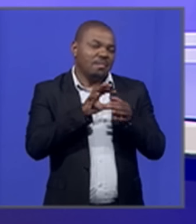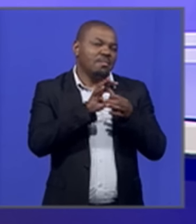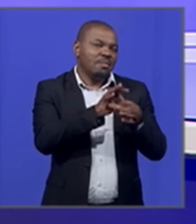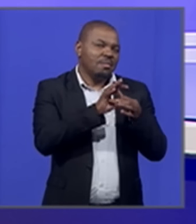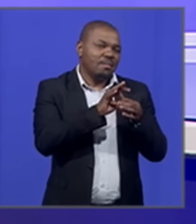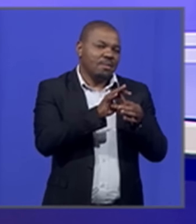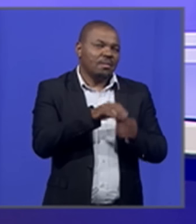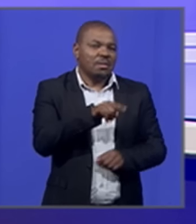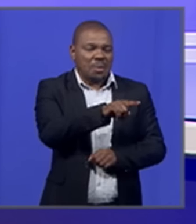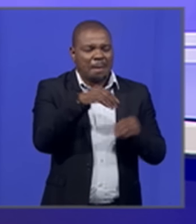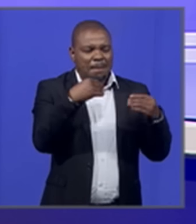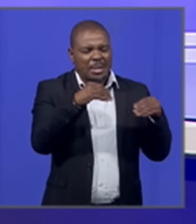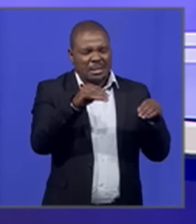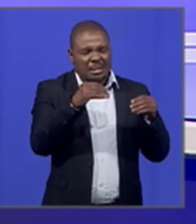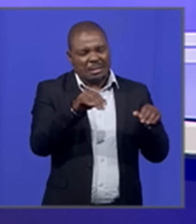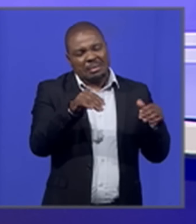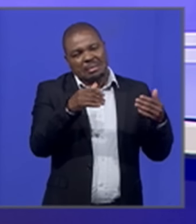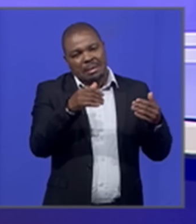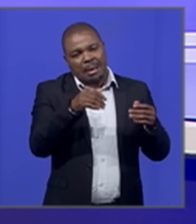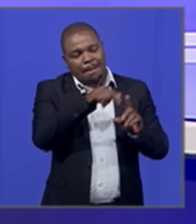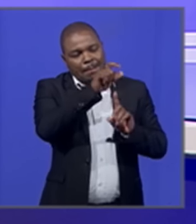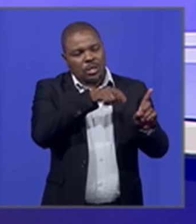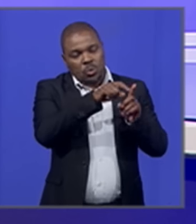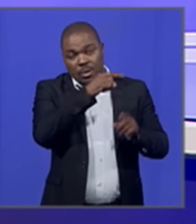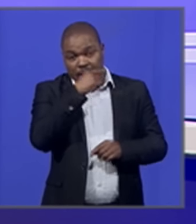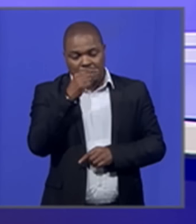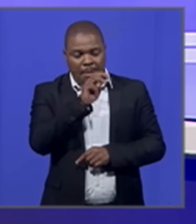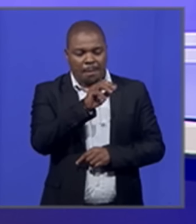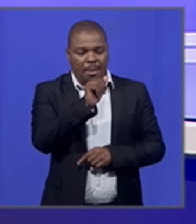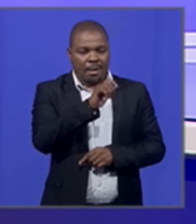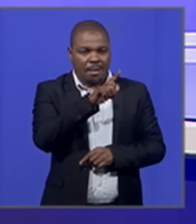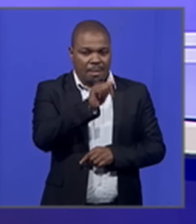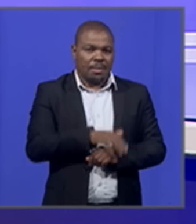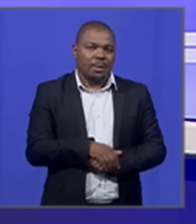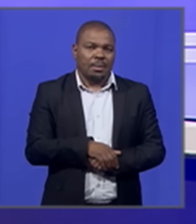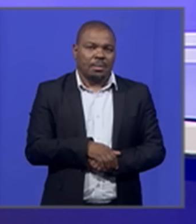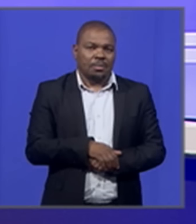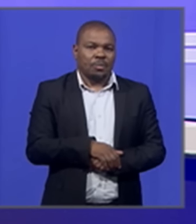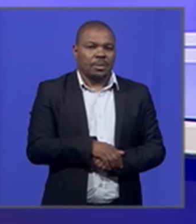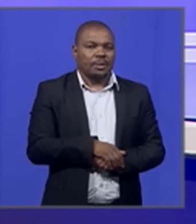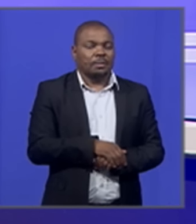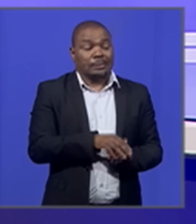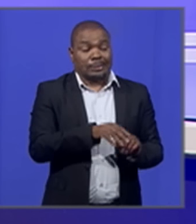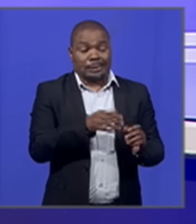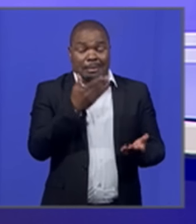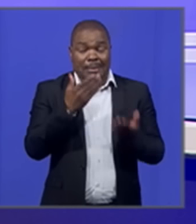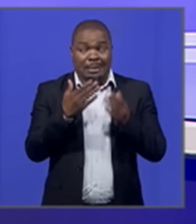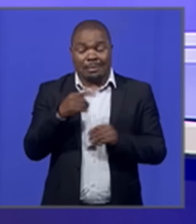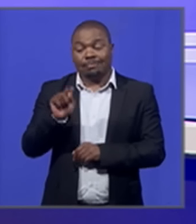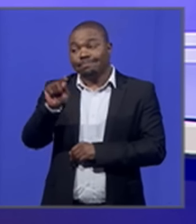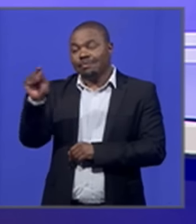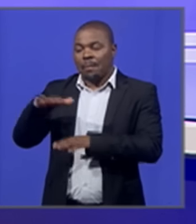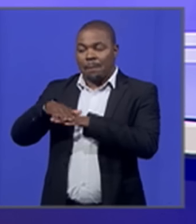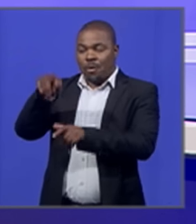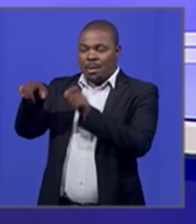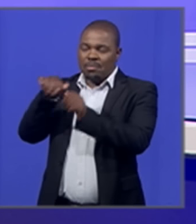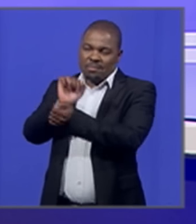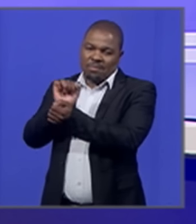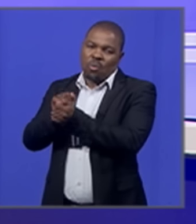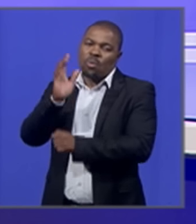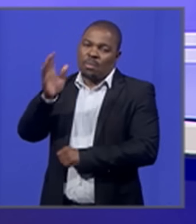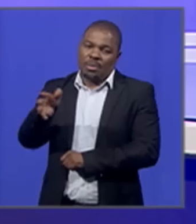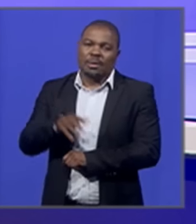ya konokono ya bosenyi Vusmusi Cat Matlala. Go na le kgonagalo ya go golegwa ga bagonolelwa